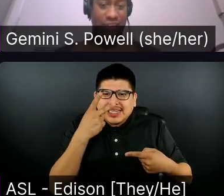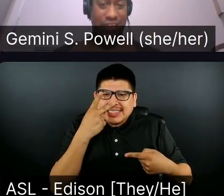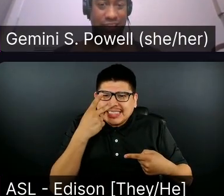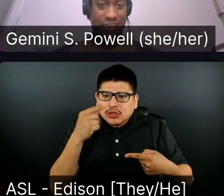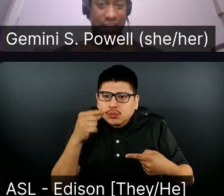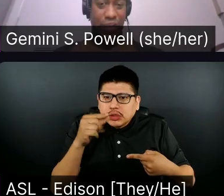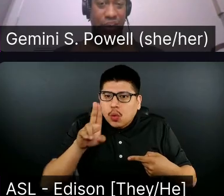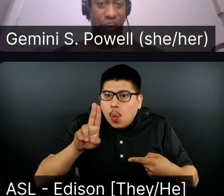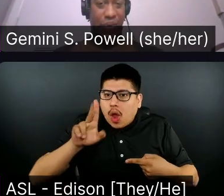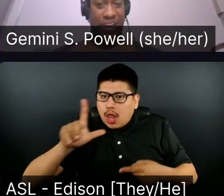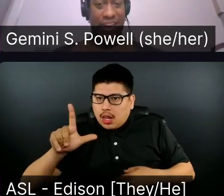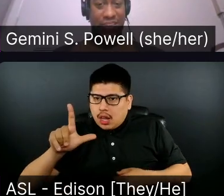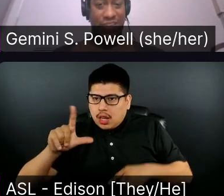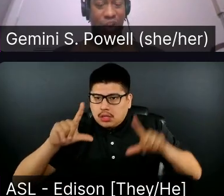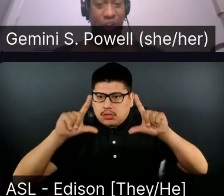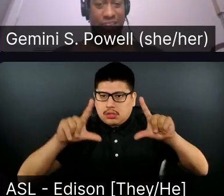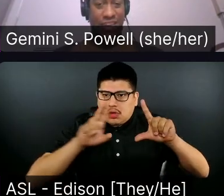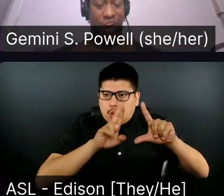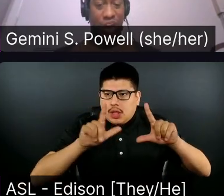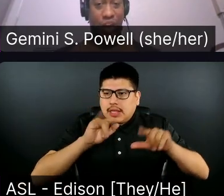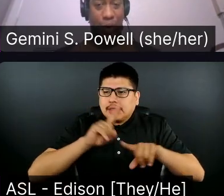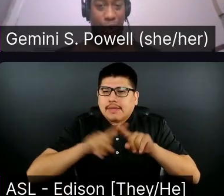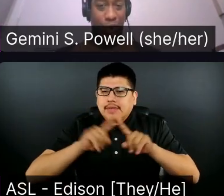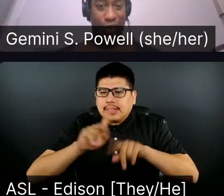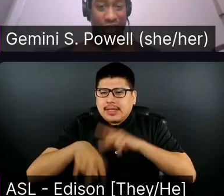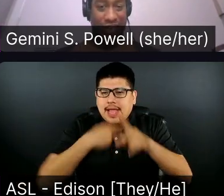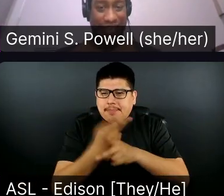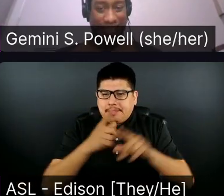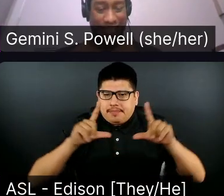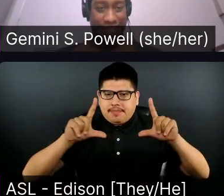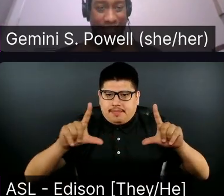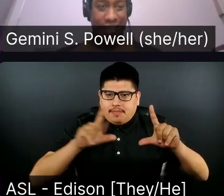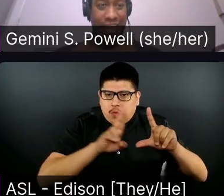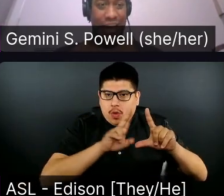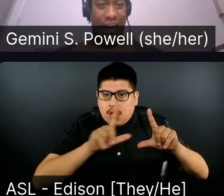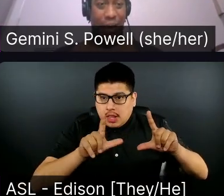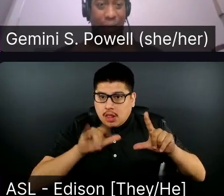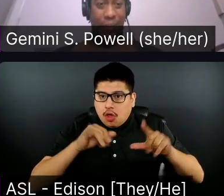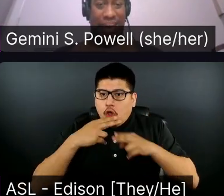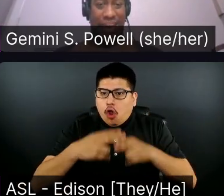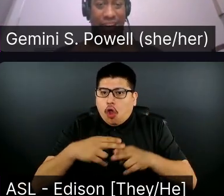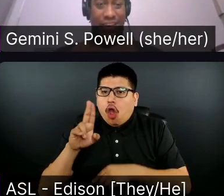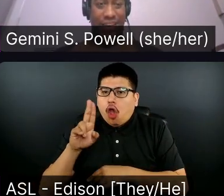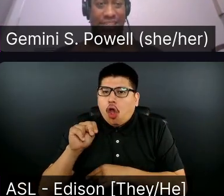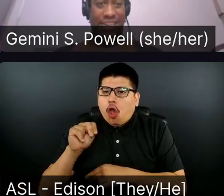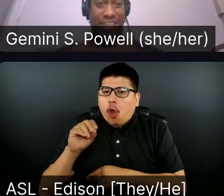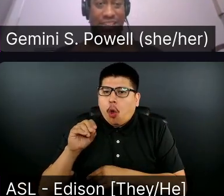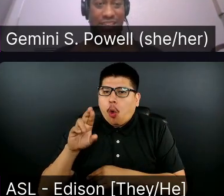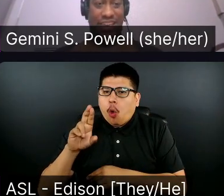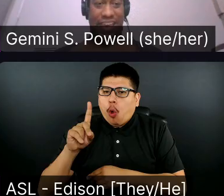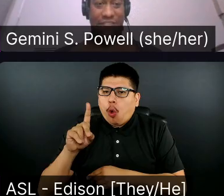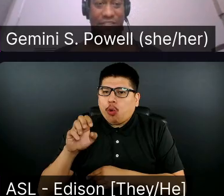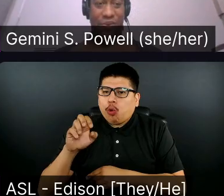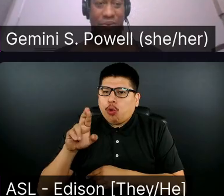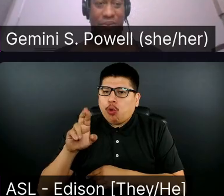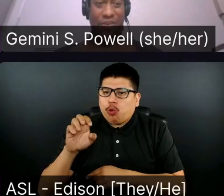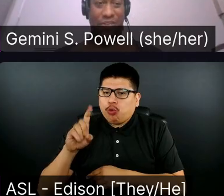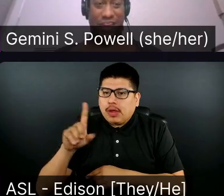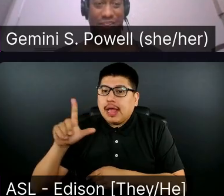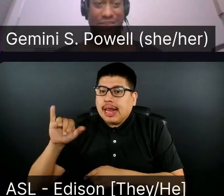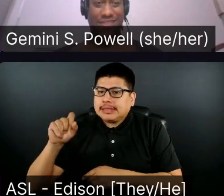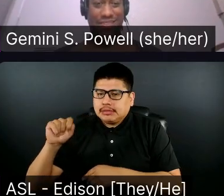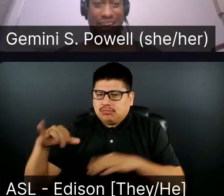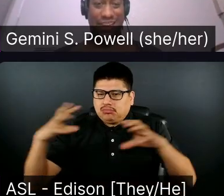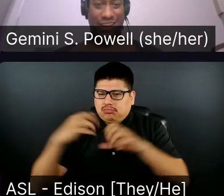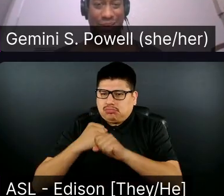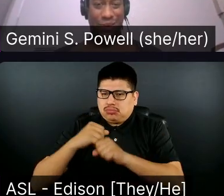types of lists that you can create. It's called an unordered list. And essentially, if you don't close